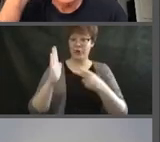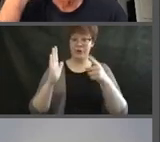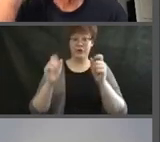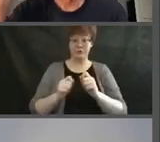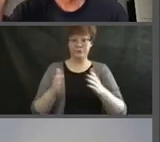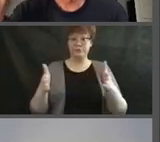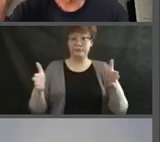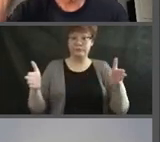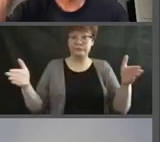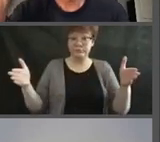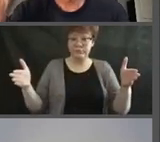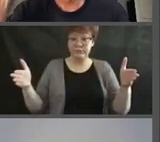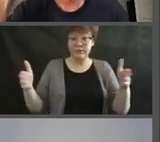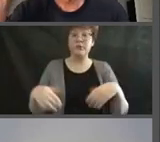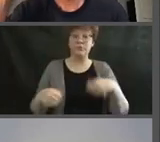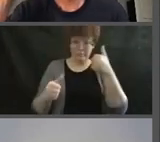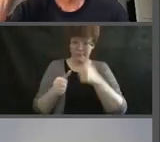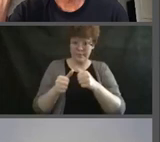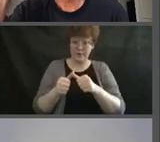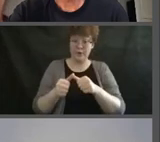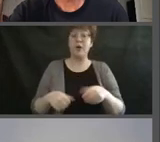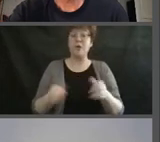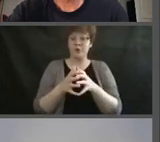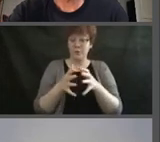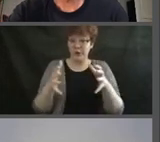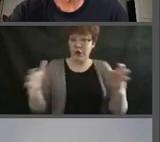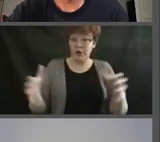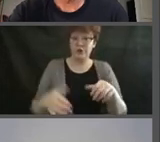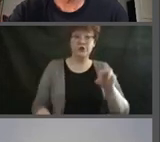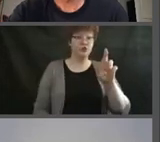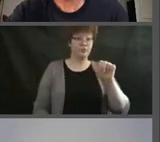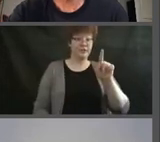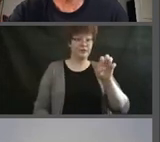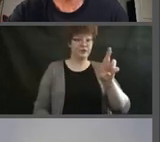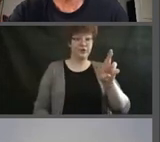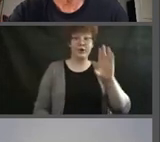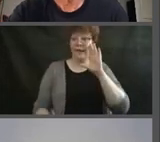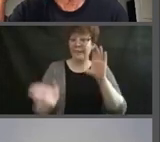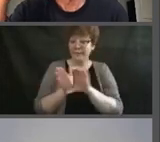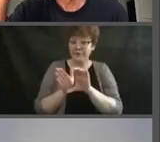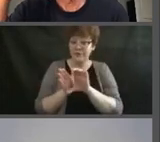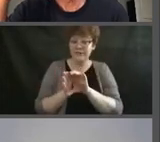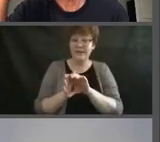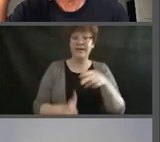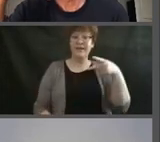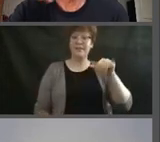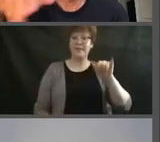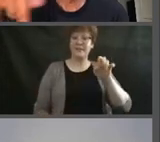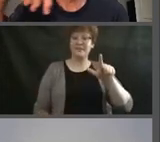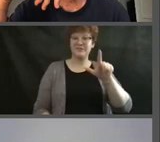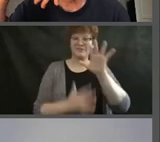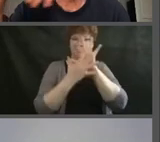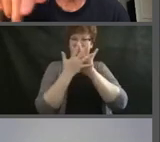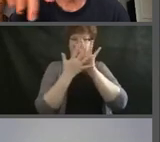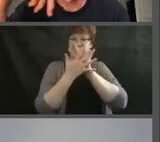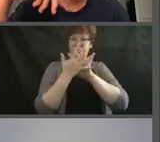Photoshop, that when you enlarge raster images, they tend to get kind of blurry and pixelized, and that's undesirable.